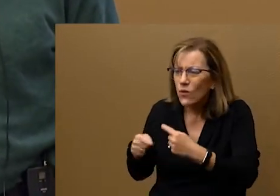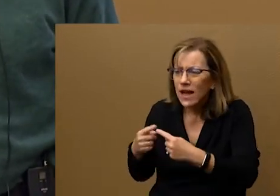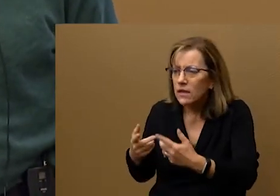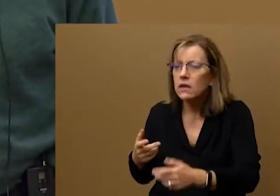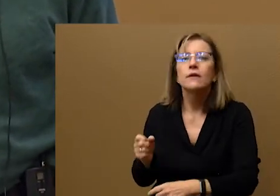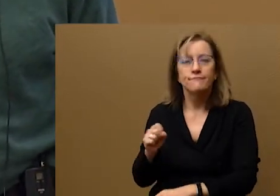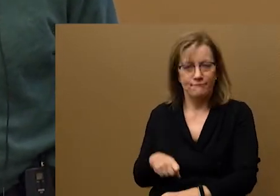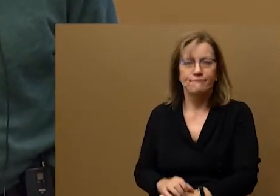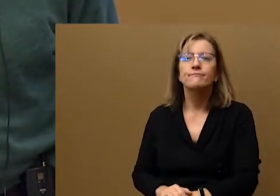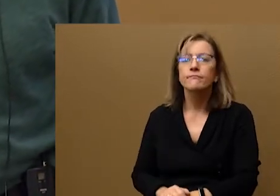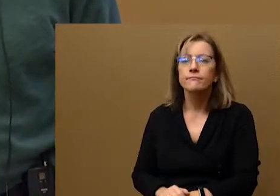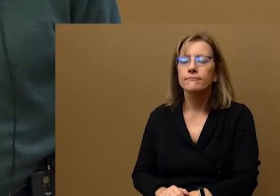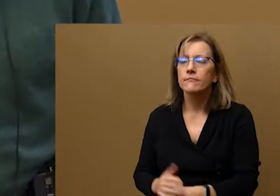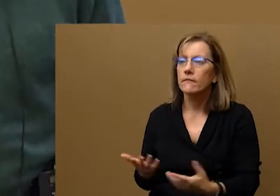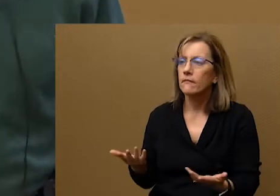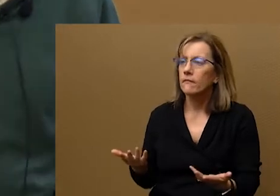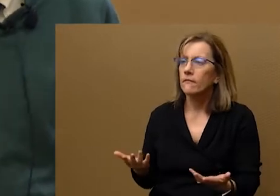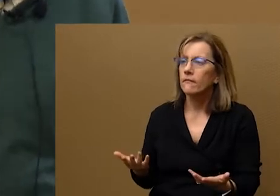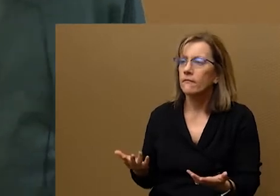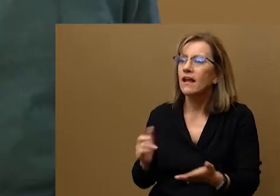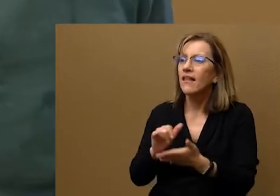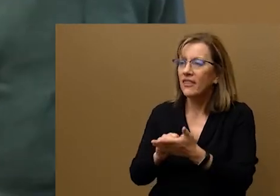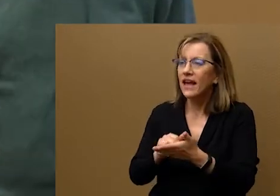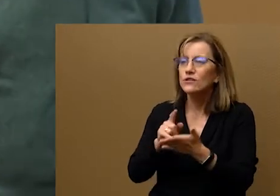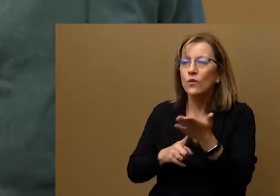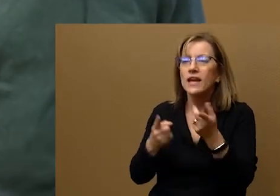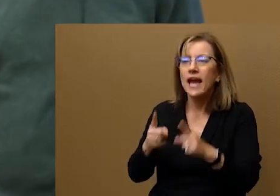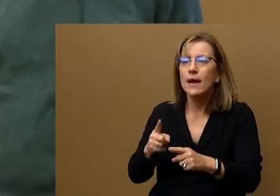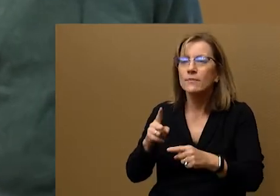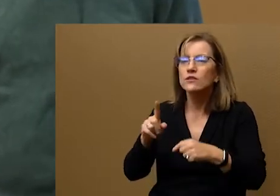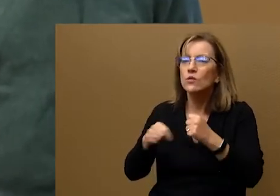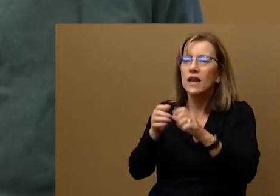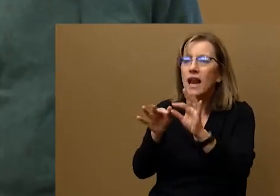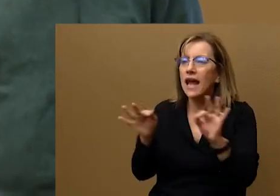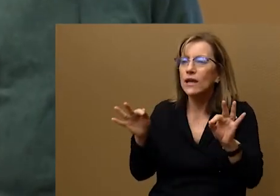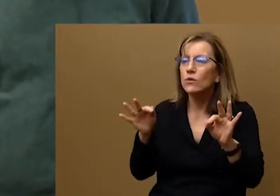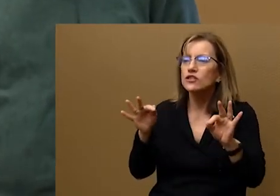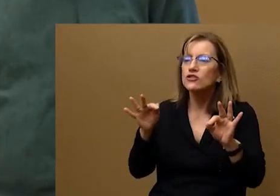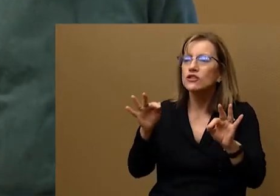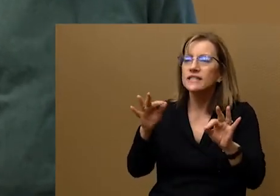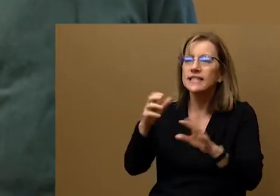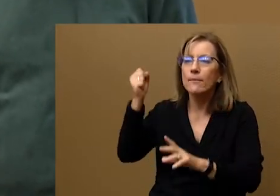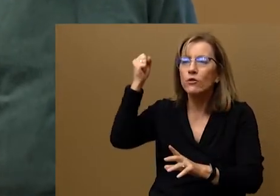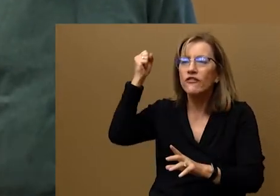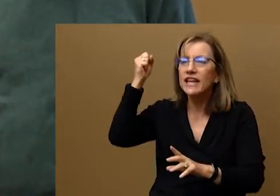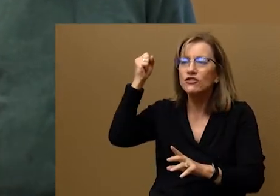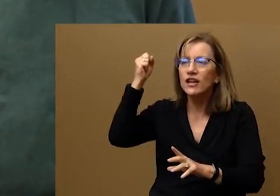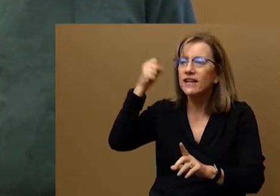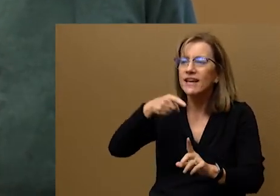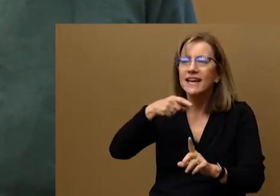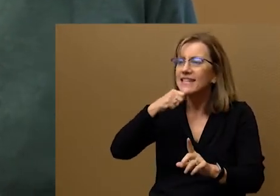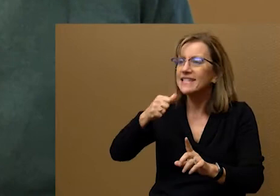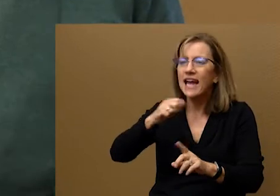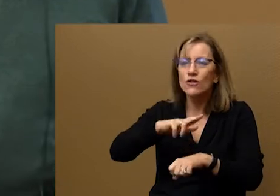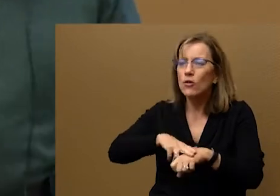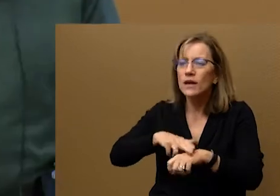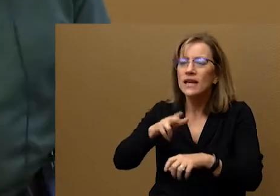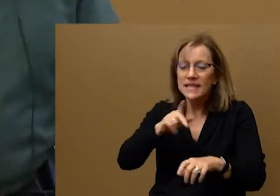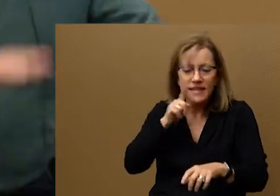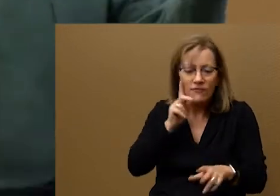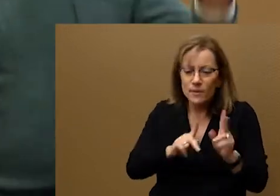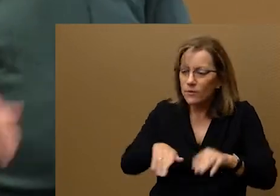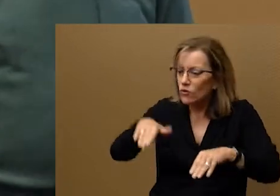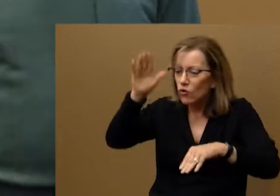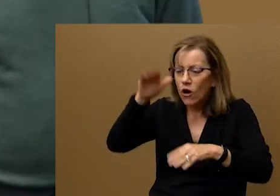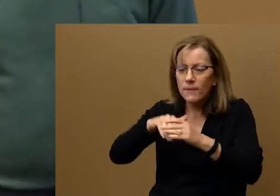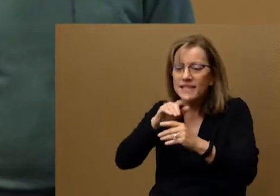you're not alone. That's a consequence of language deprivation. That's not normal. Deaf people who grow